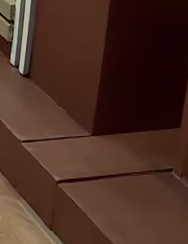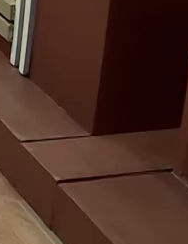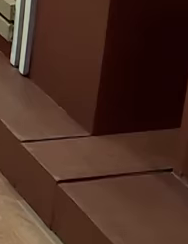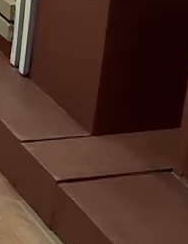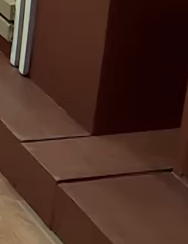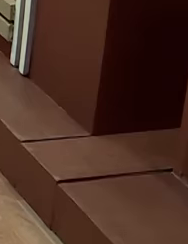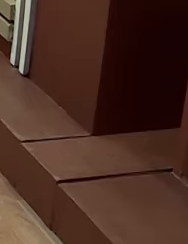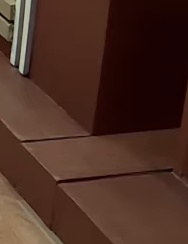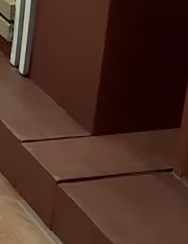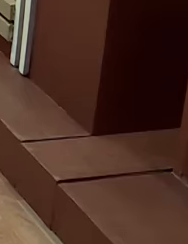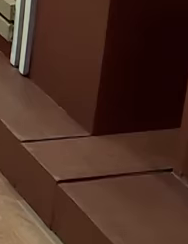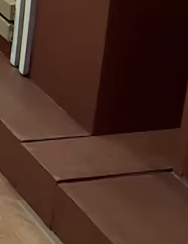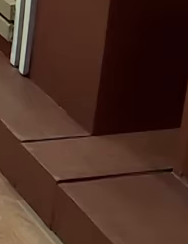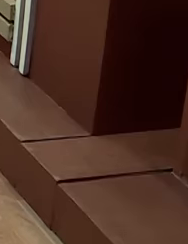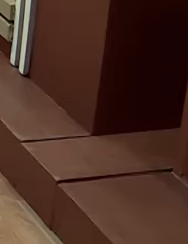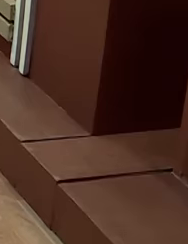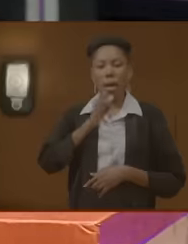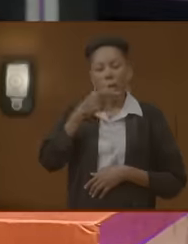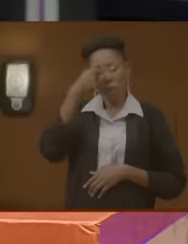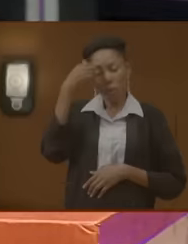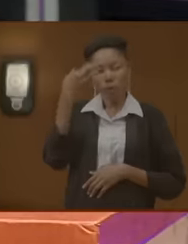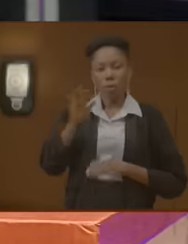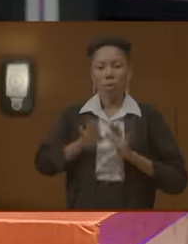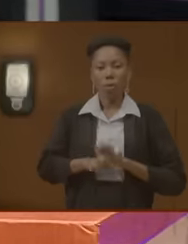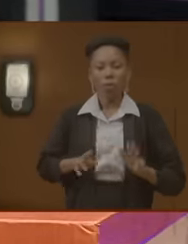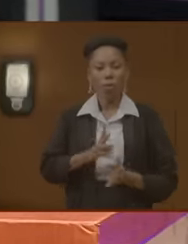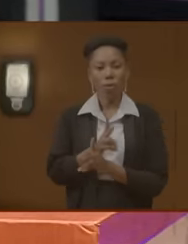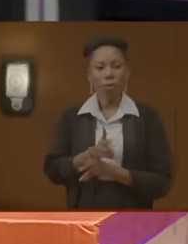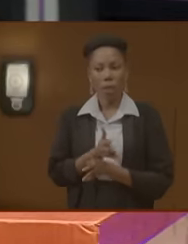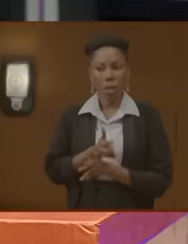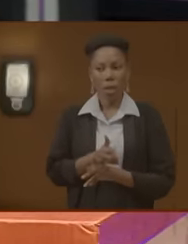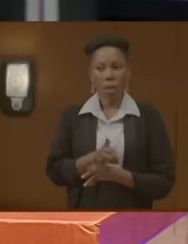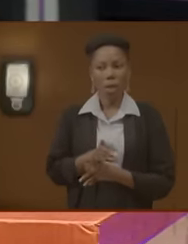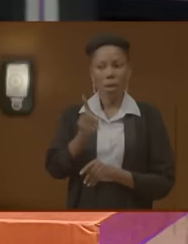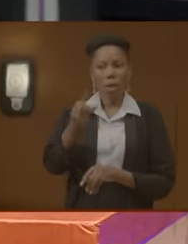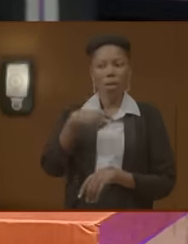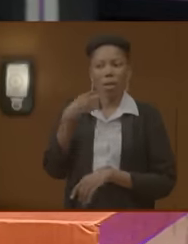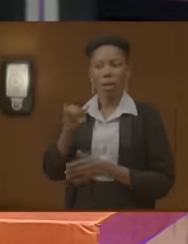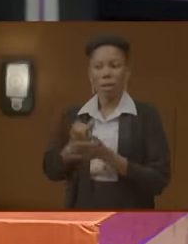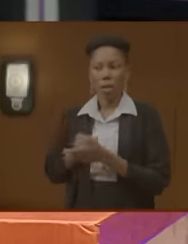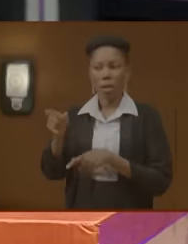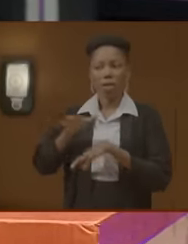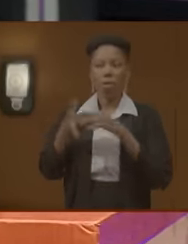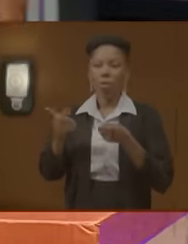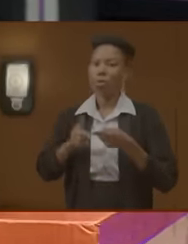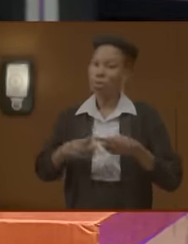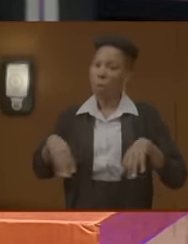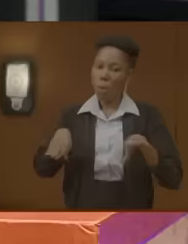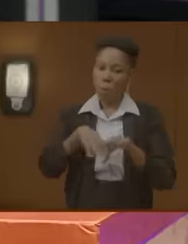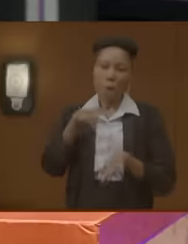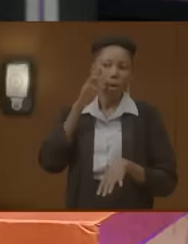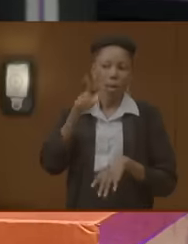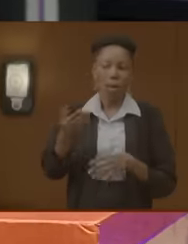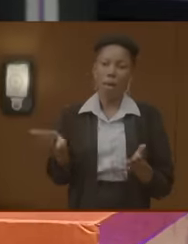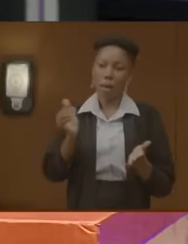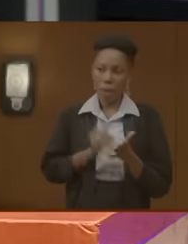of the upkeep of the children. We keep having issues, and we agree that he doesn't want the marriage again. He sent for